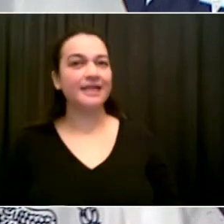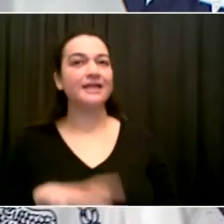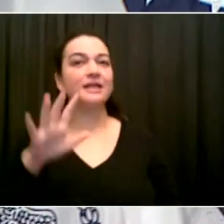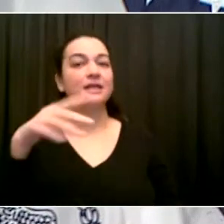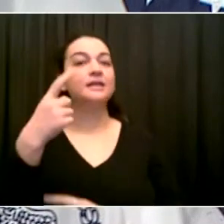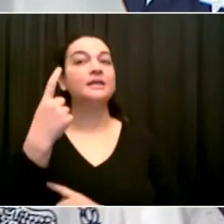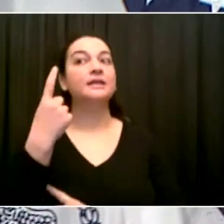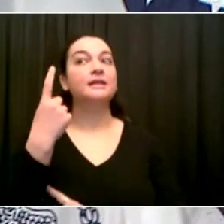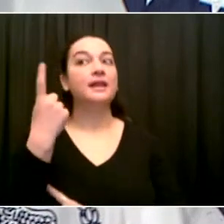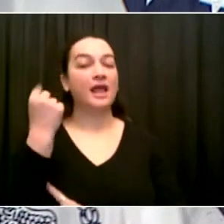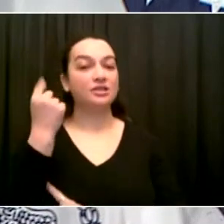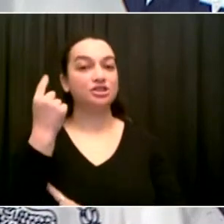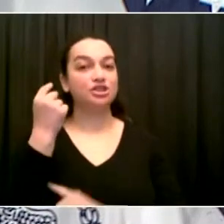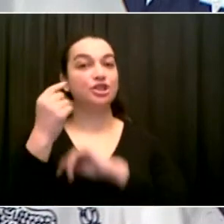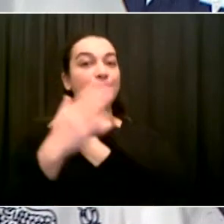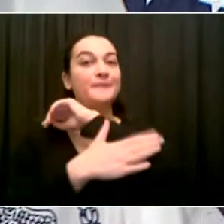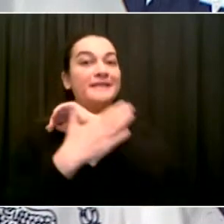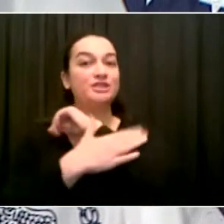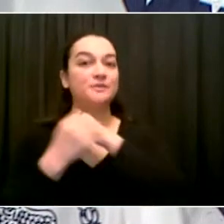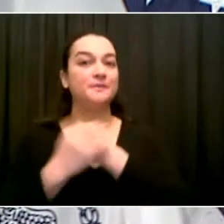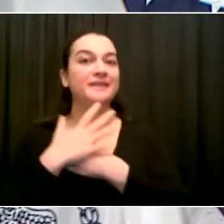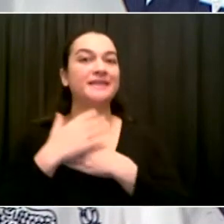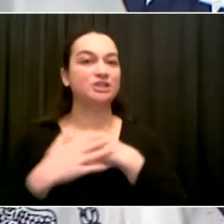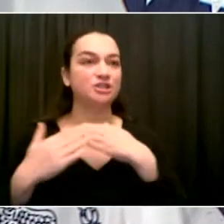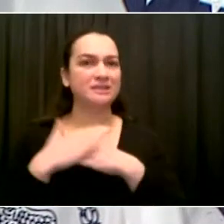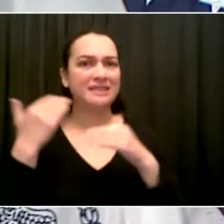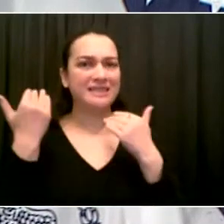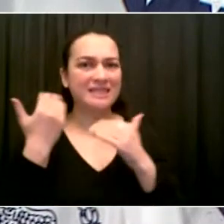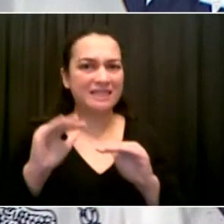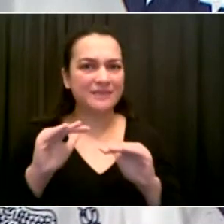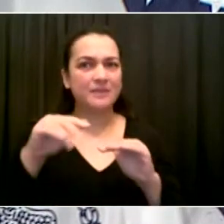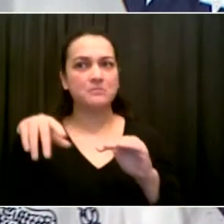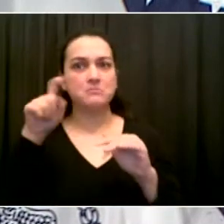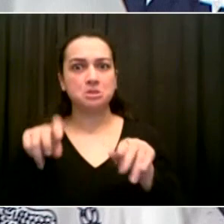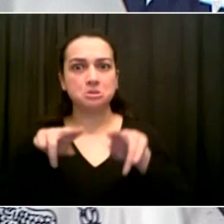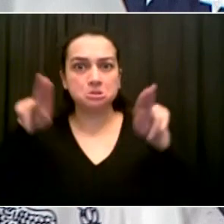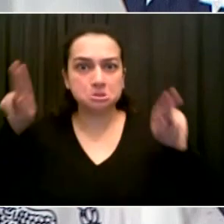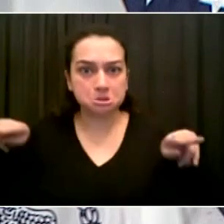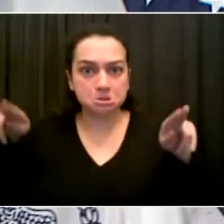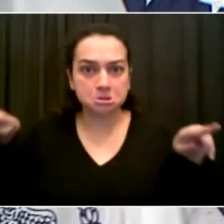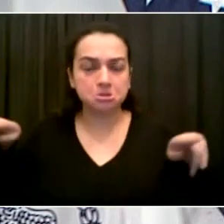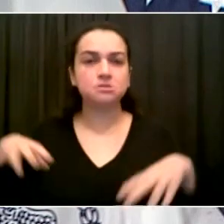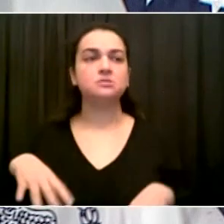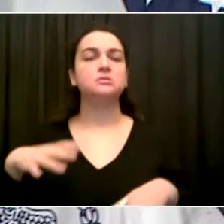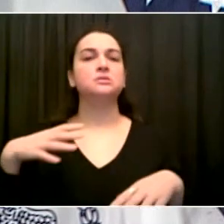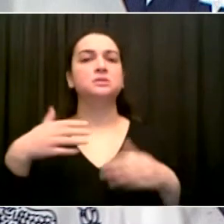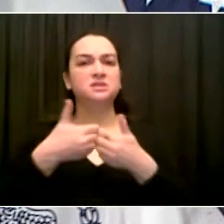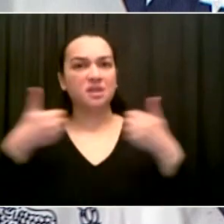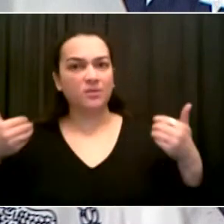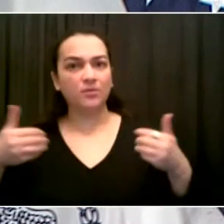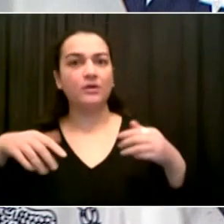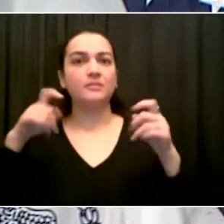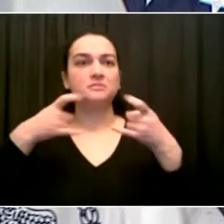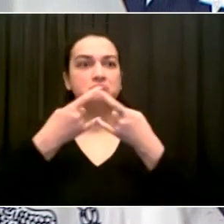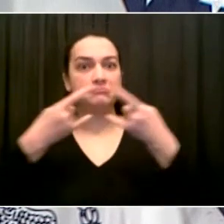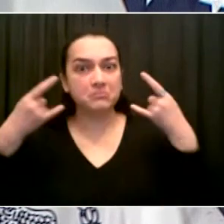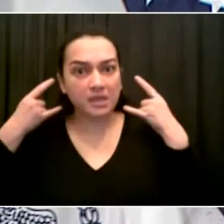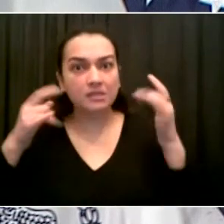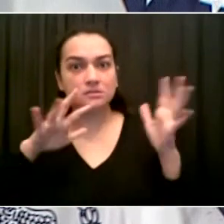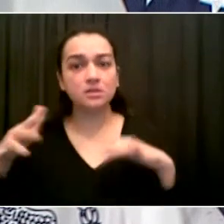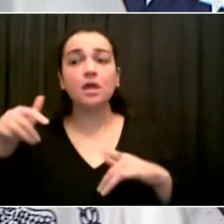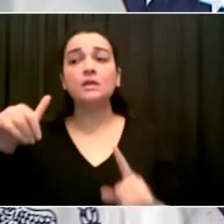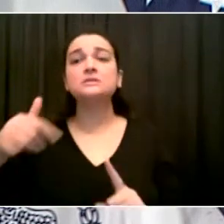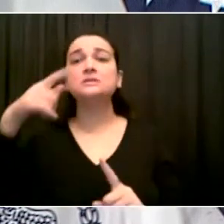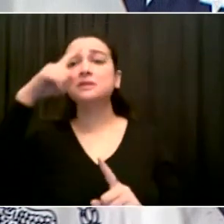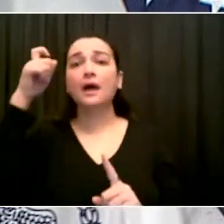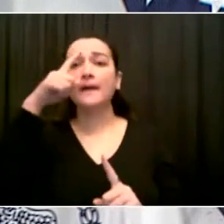mandate. Will there be those rules again this summer, or will there be some sort of change to the rules? Will